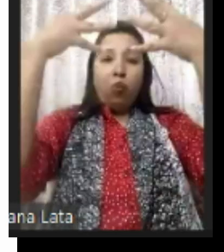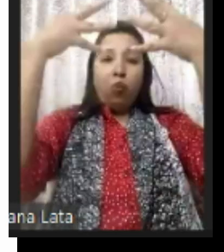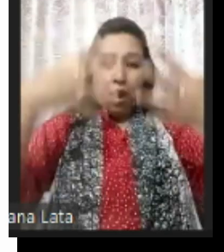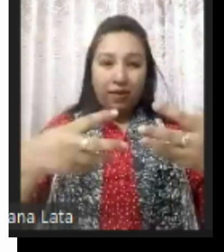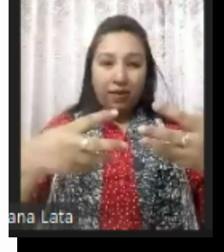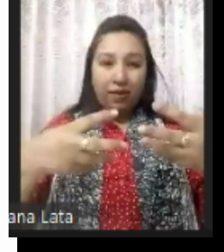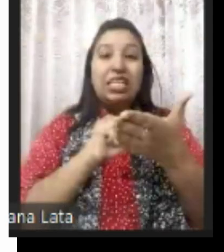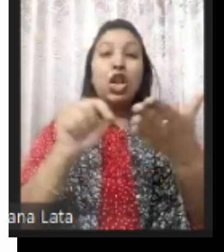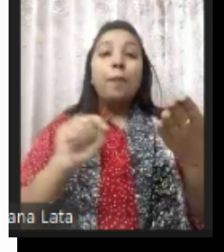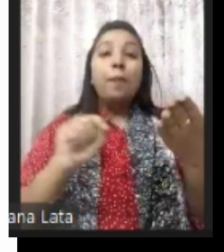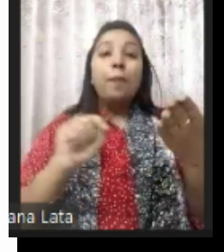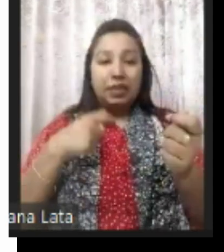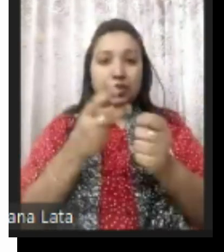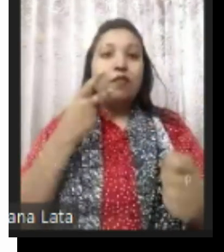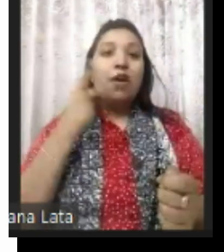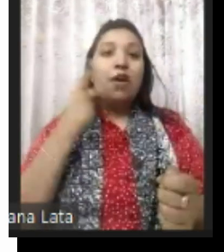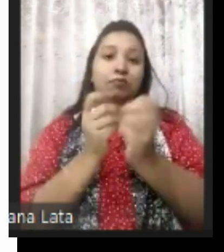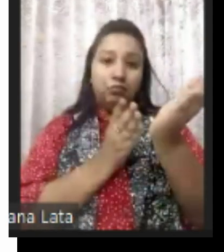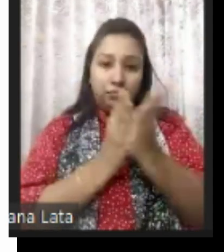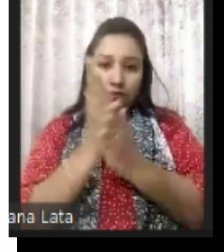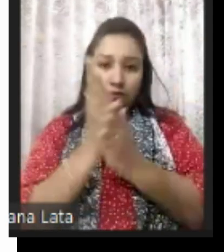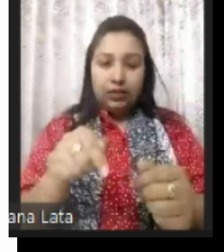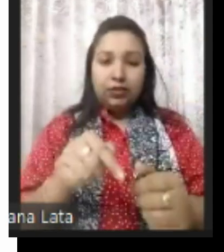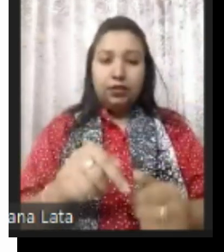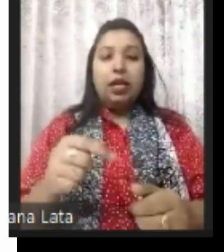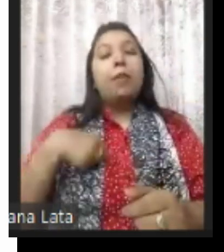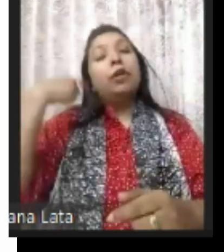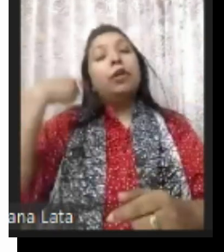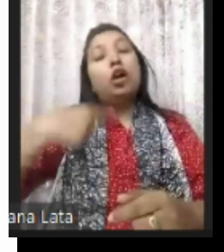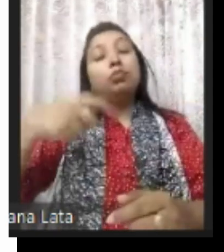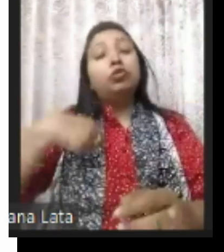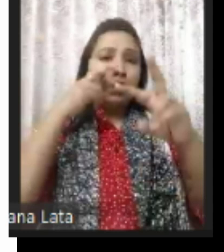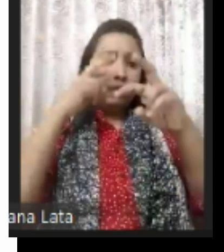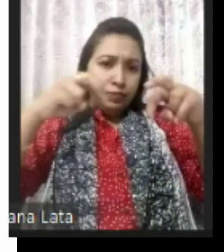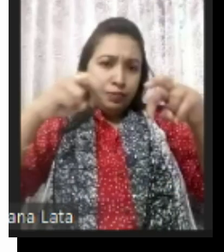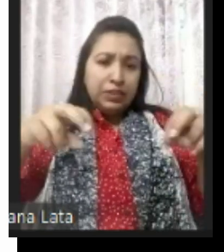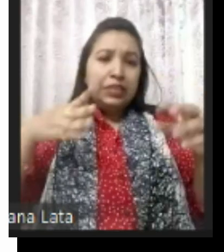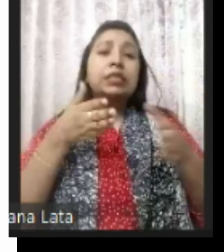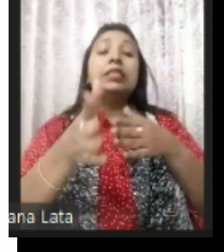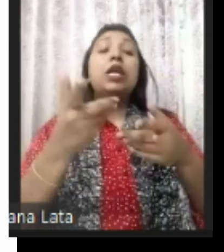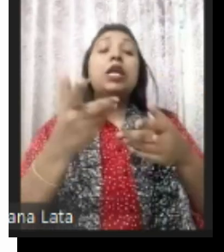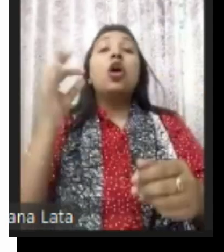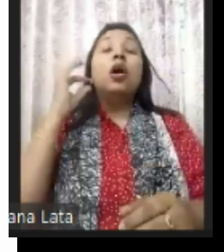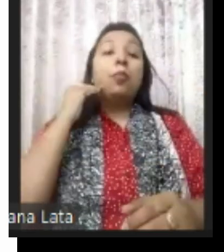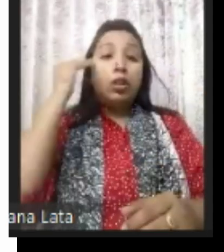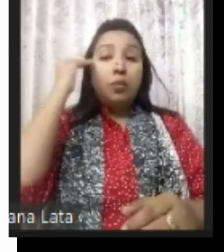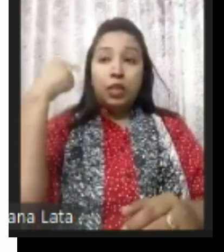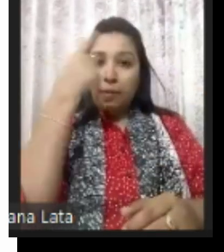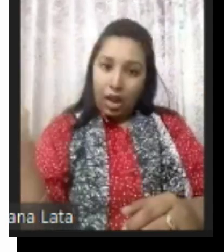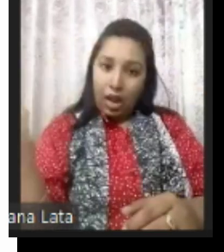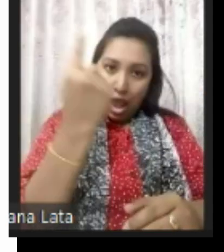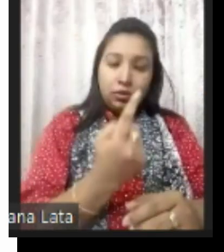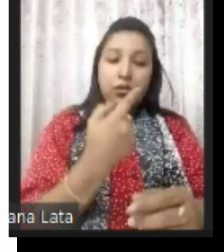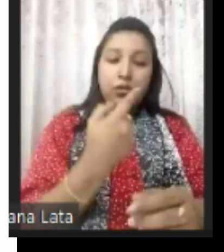and we are regularly running accessibility audits by engaging people with disabilities. What we say, nothing about us without us.